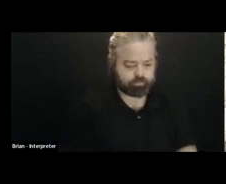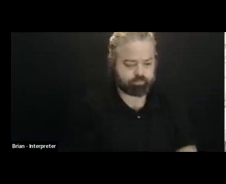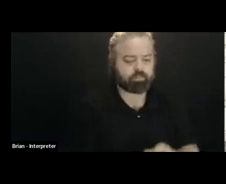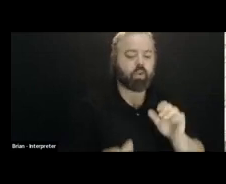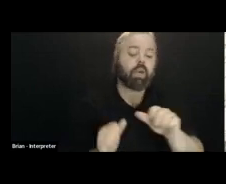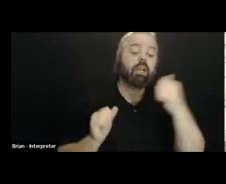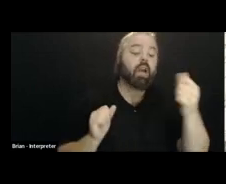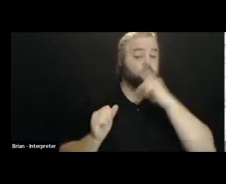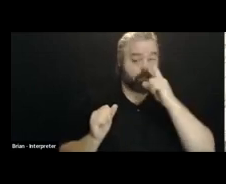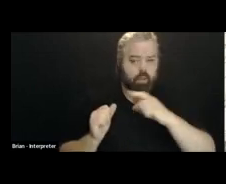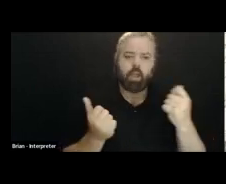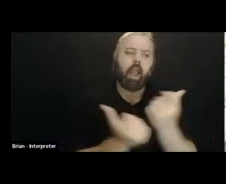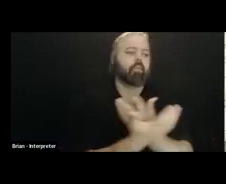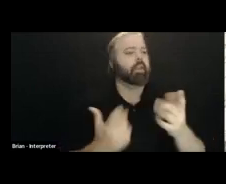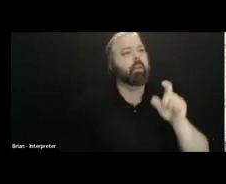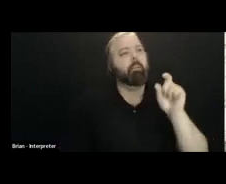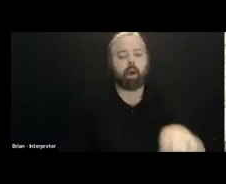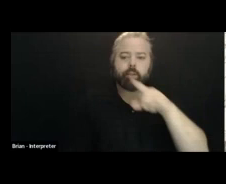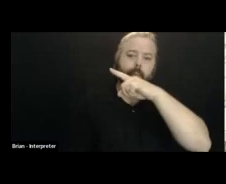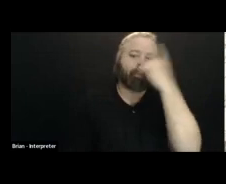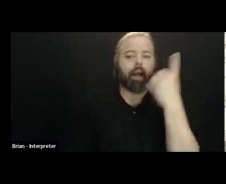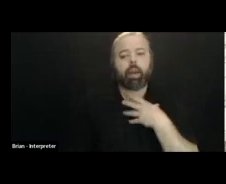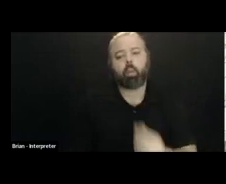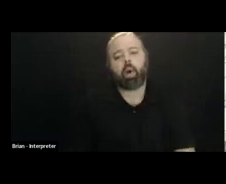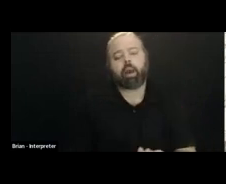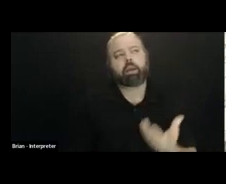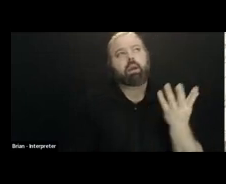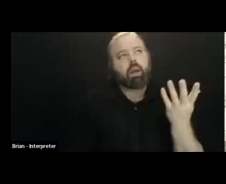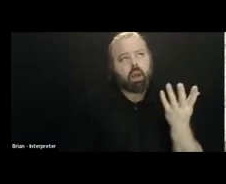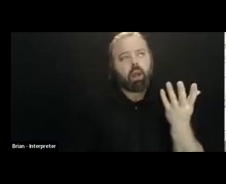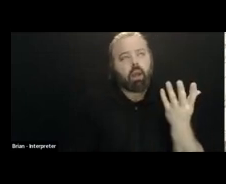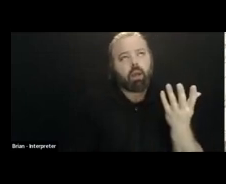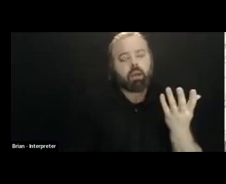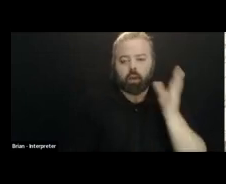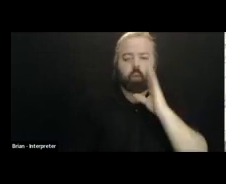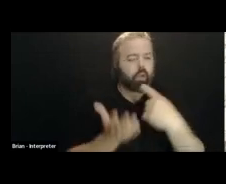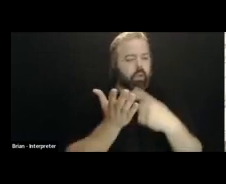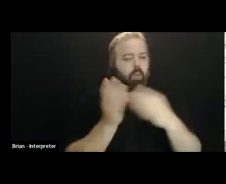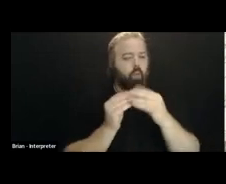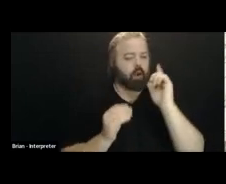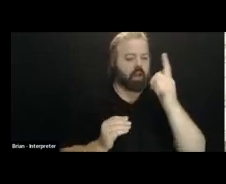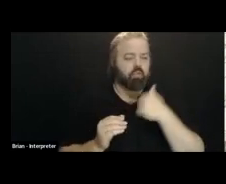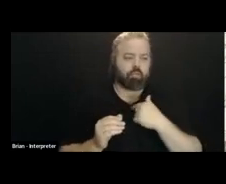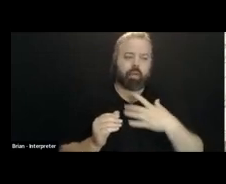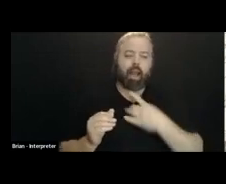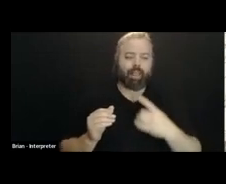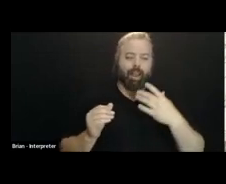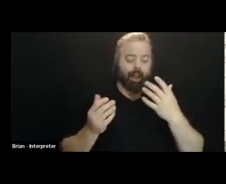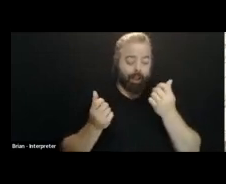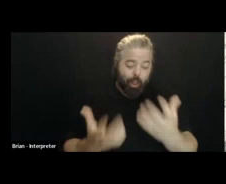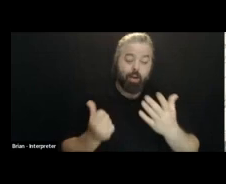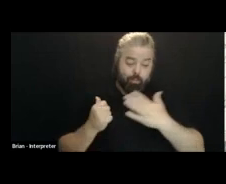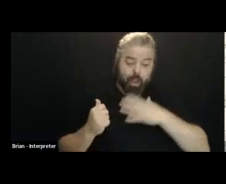white. We'll talk a little bit about this later. I do like to start out a lot of my creative things in black and